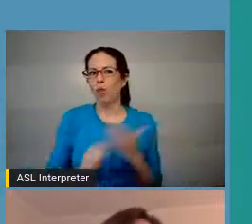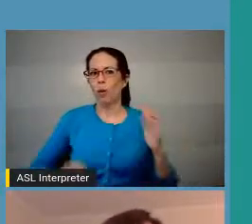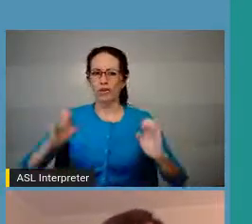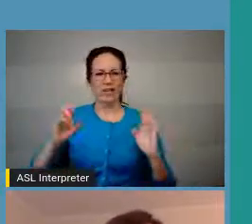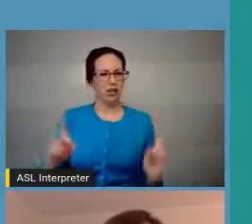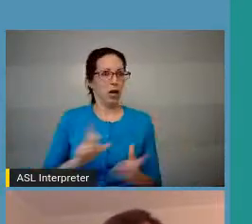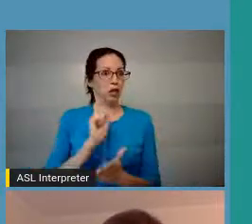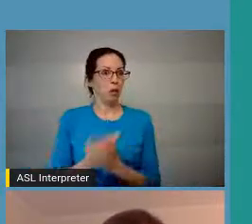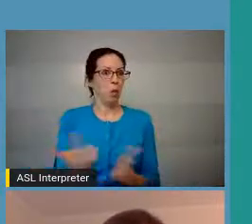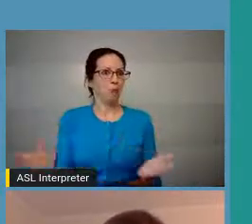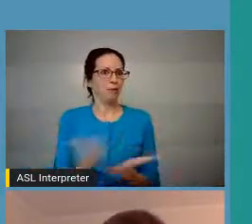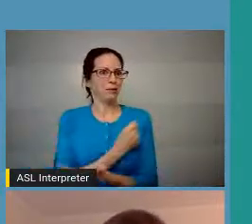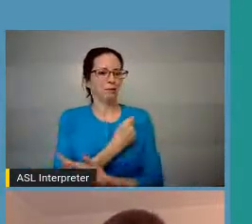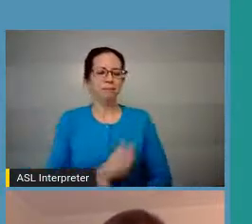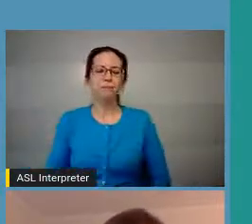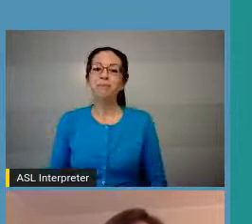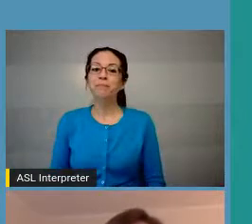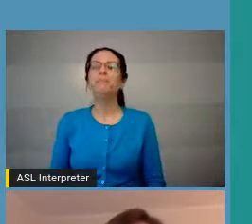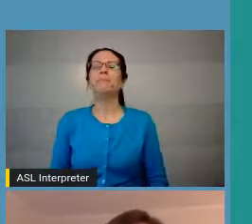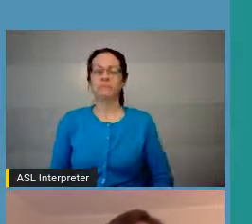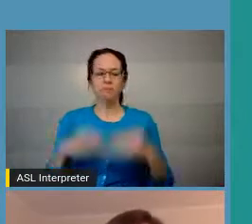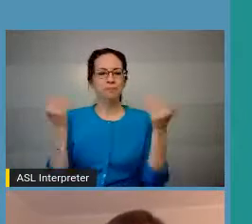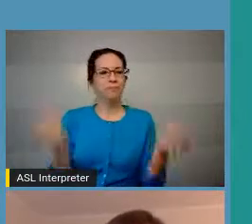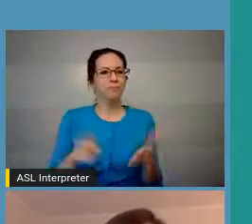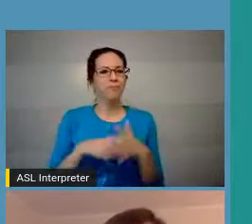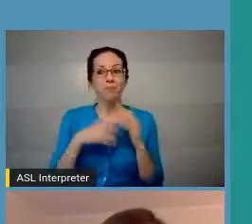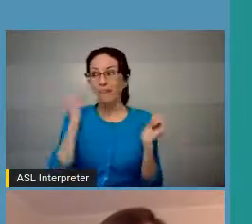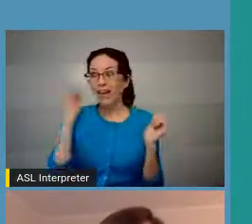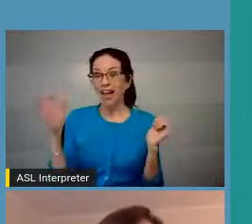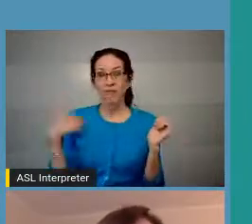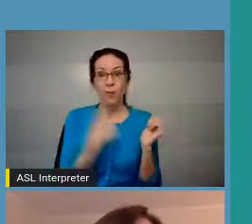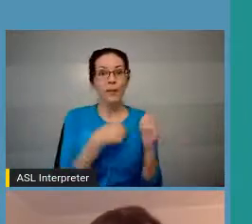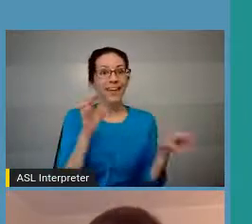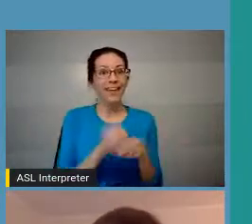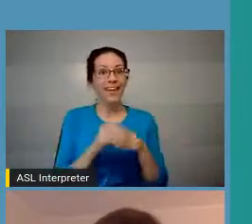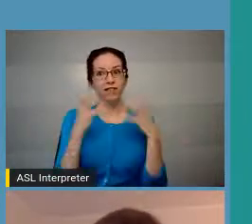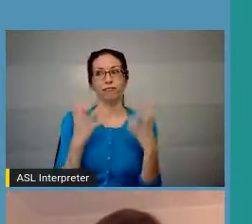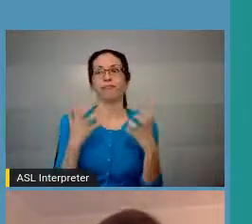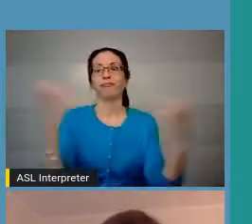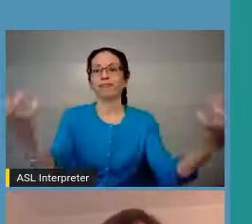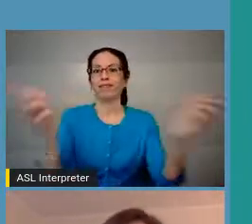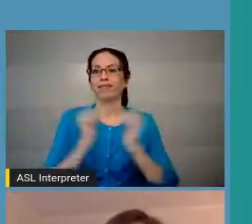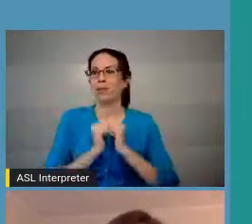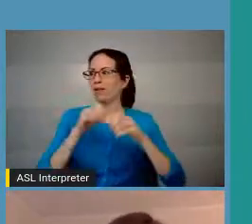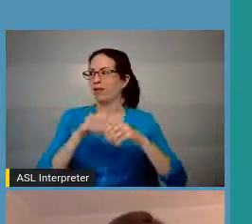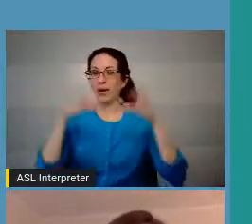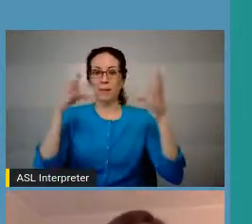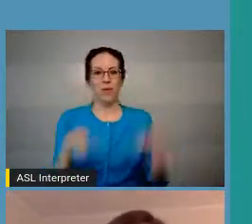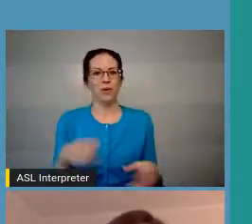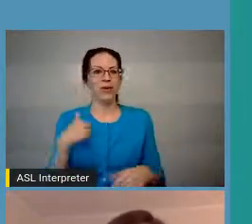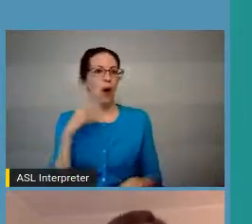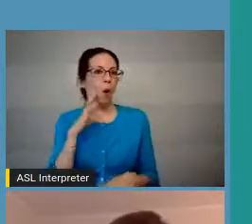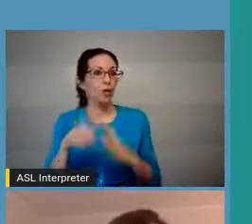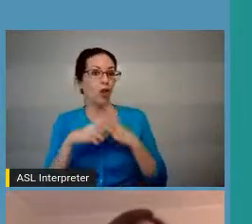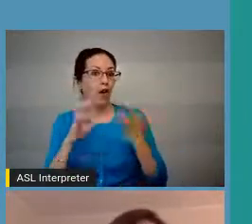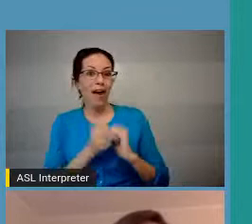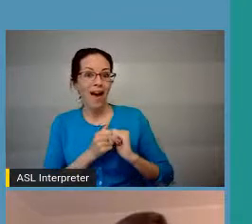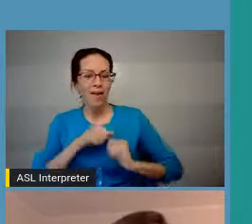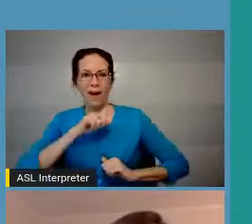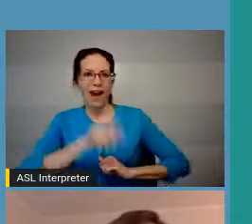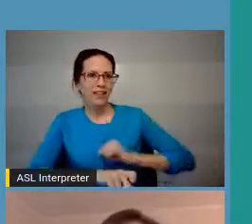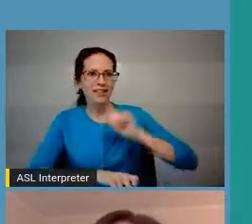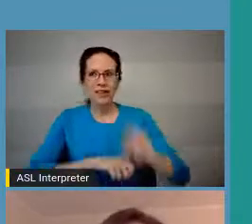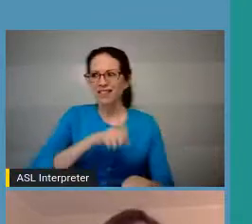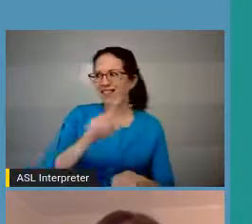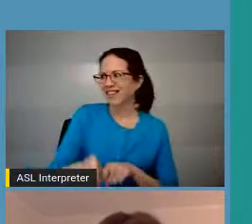started. If we were in a lecture hall together, I would start by asking you questions. I would say things